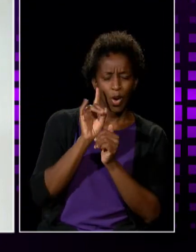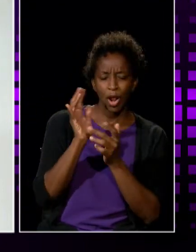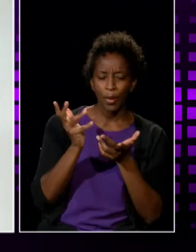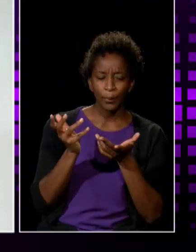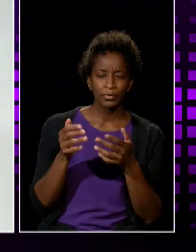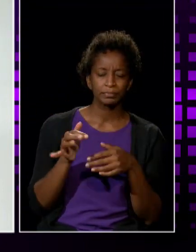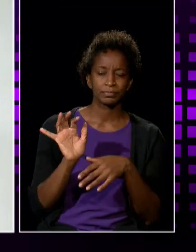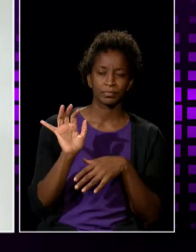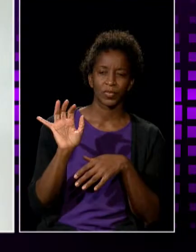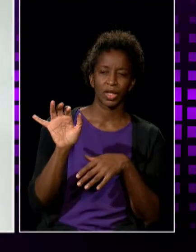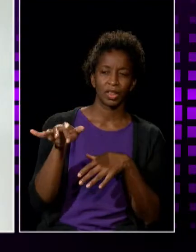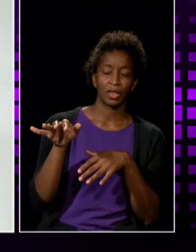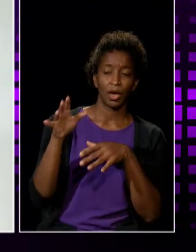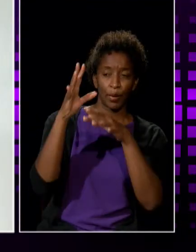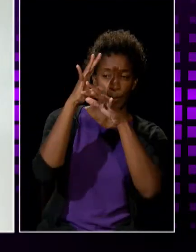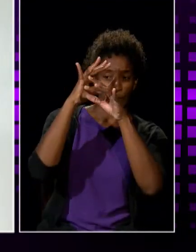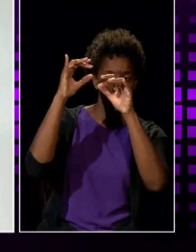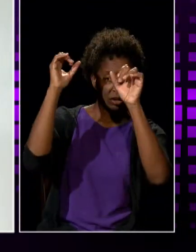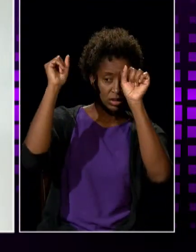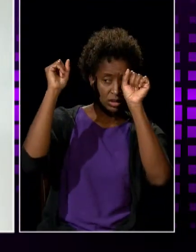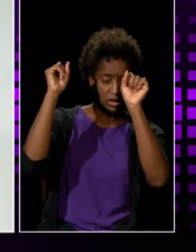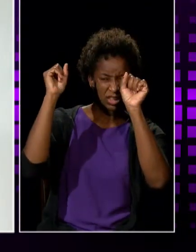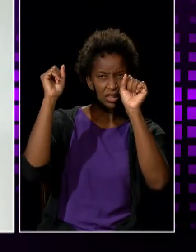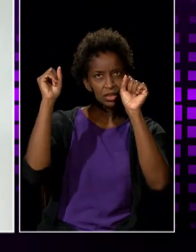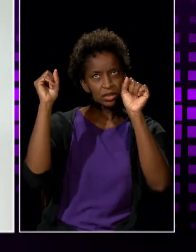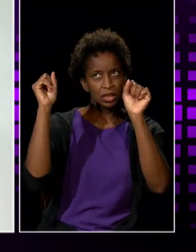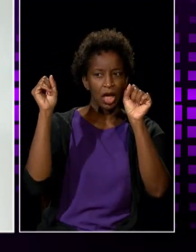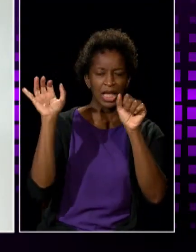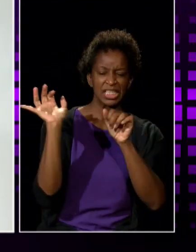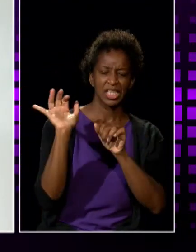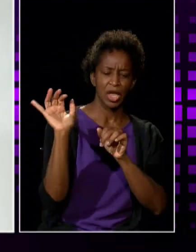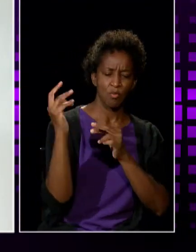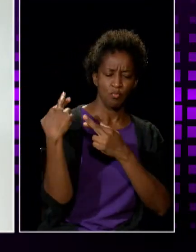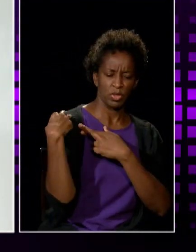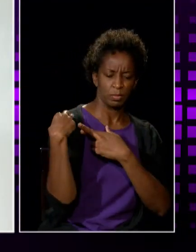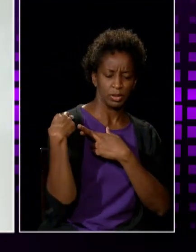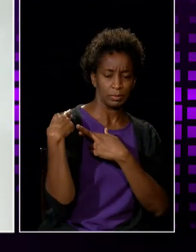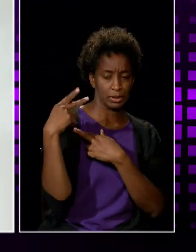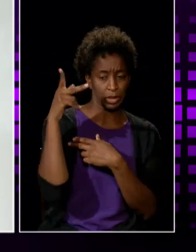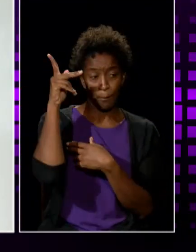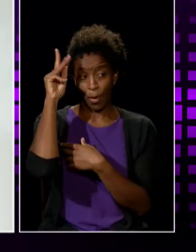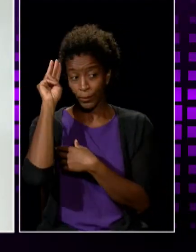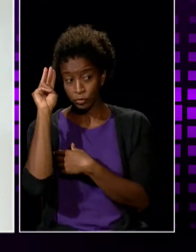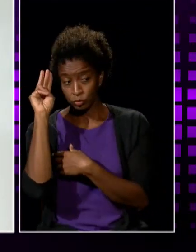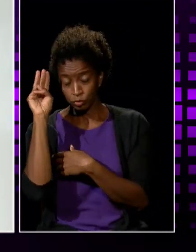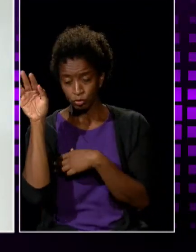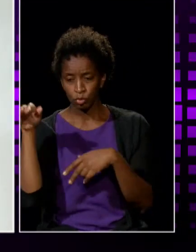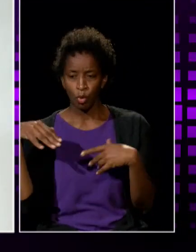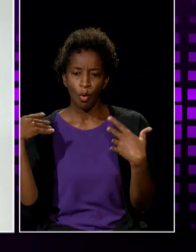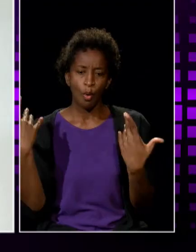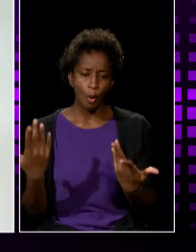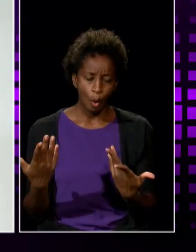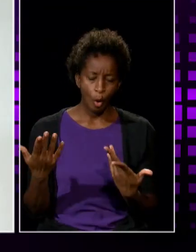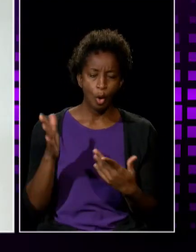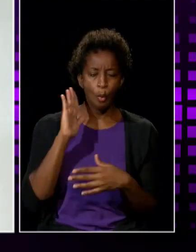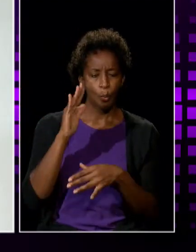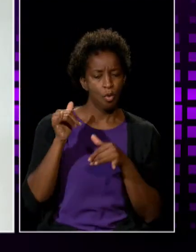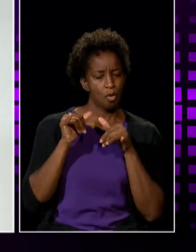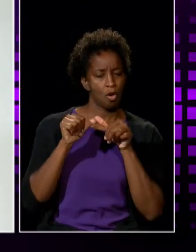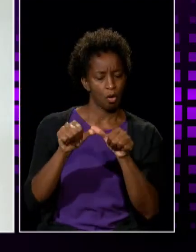or with an executive president? So that any discussion with regards to whether Barbadians